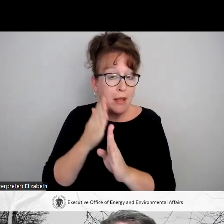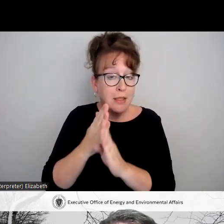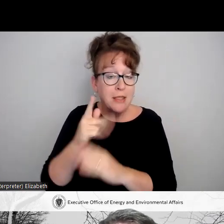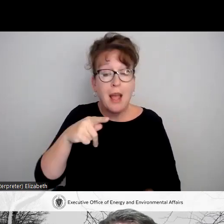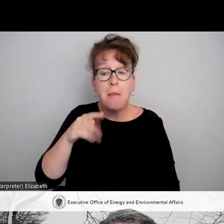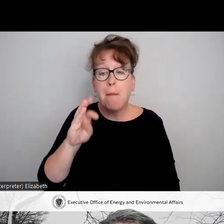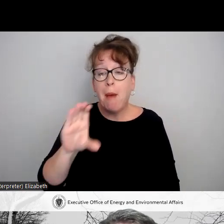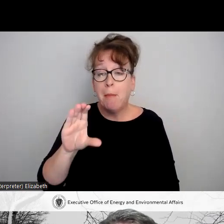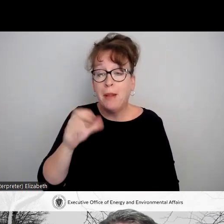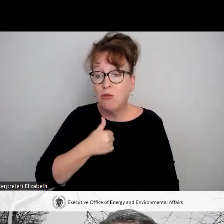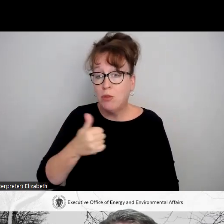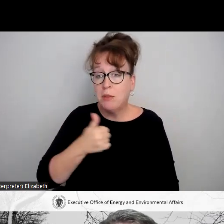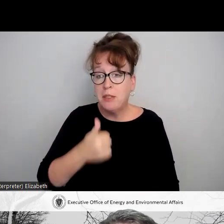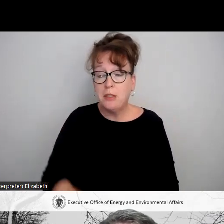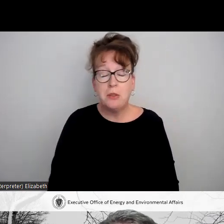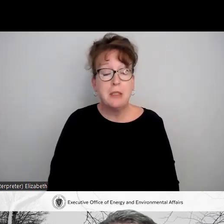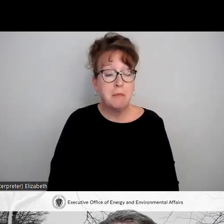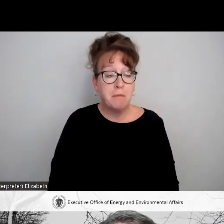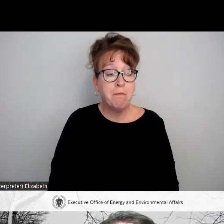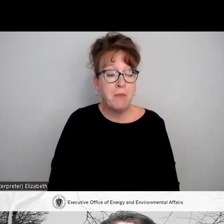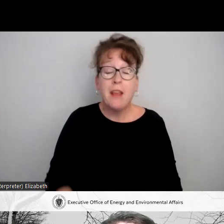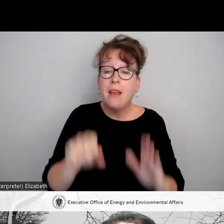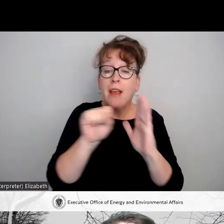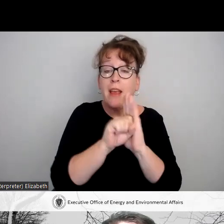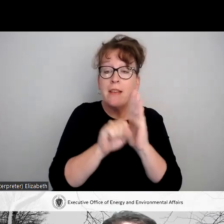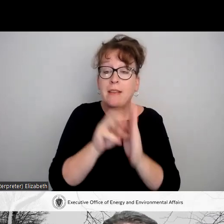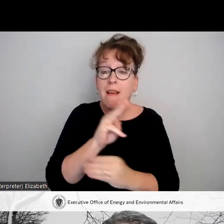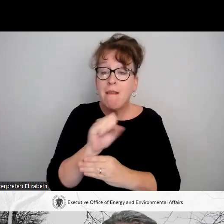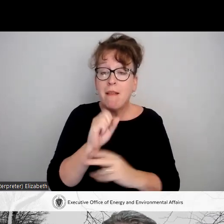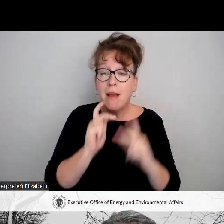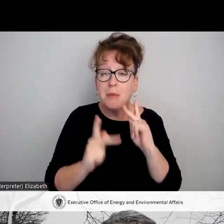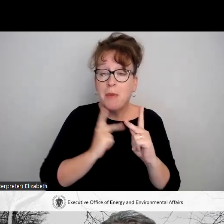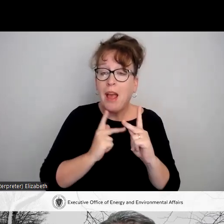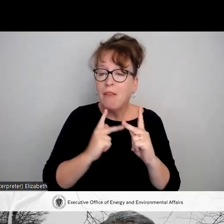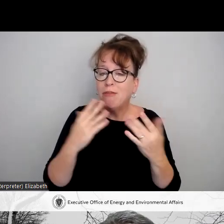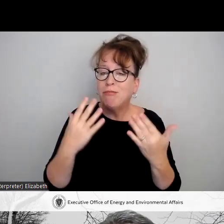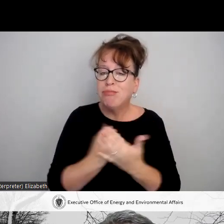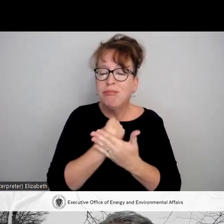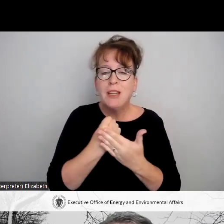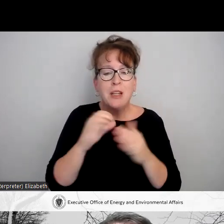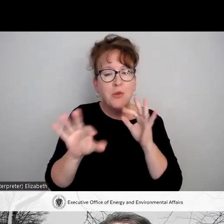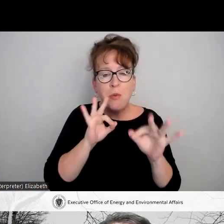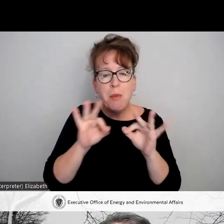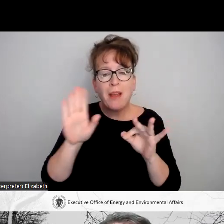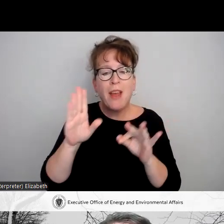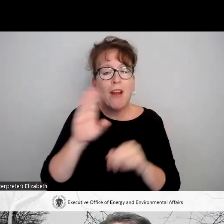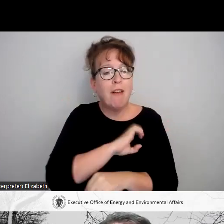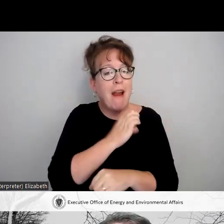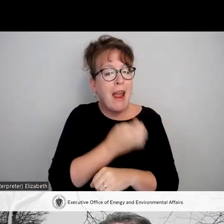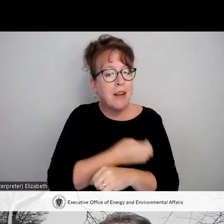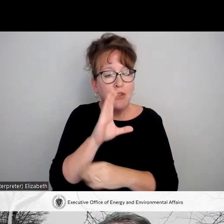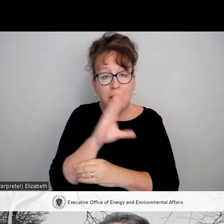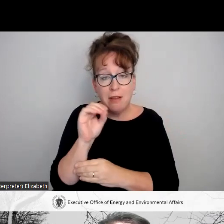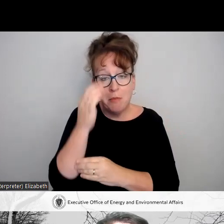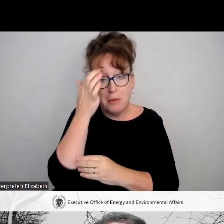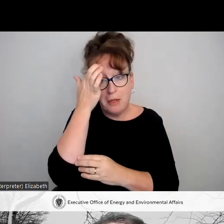In Massachusetts, people have an opportunity to choose how they get their energy supply, and people can